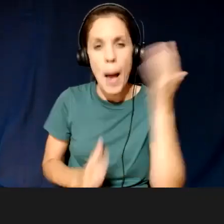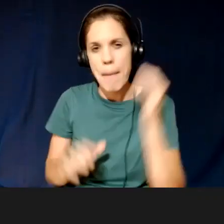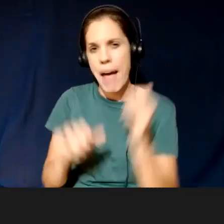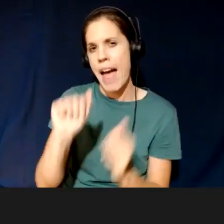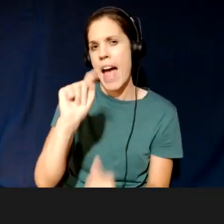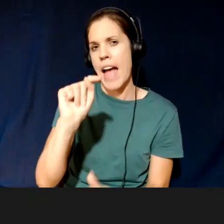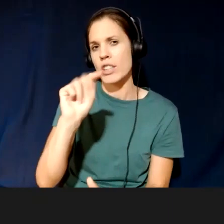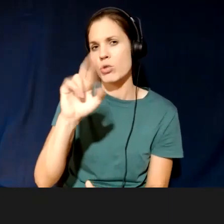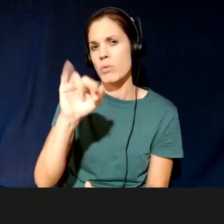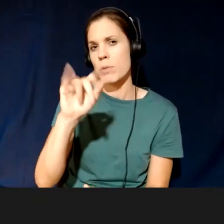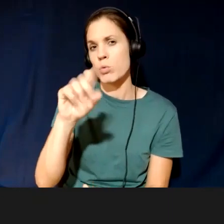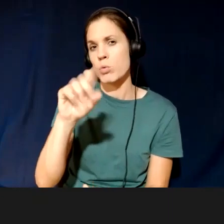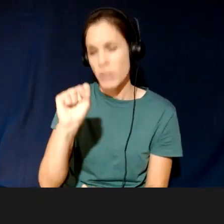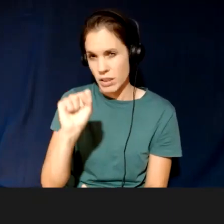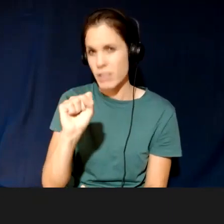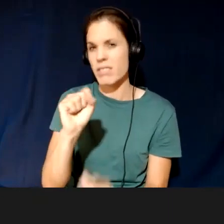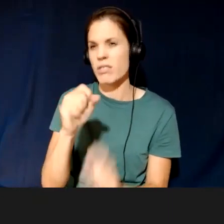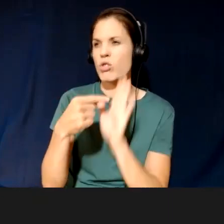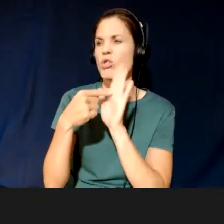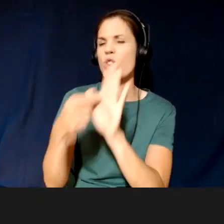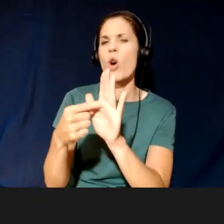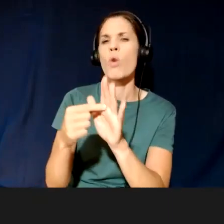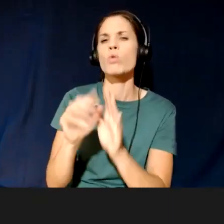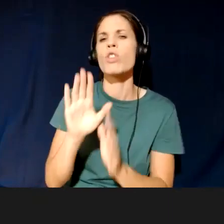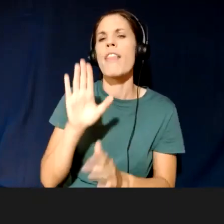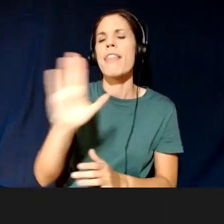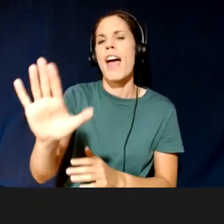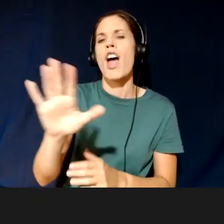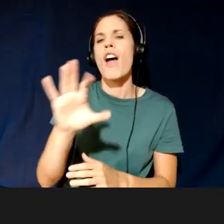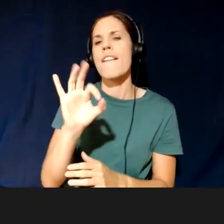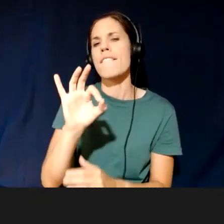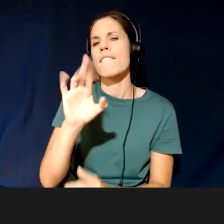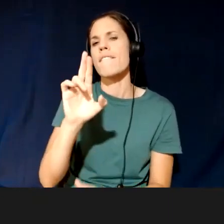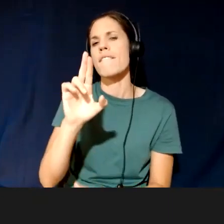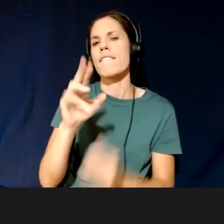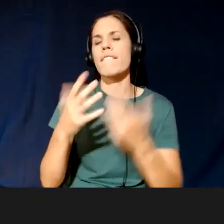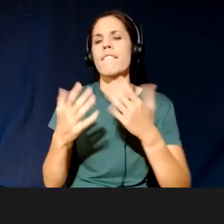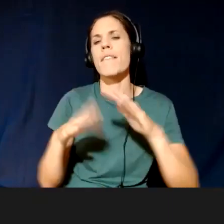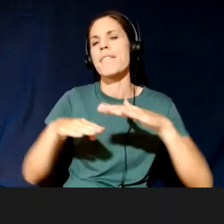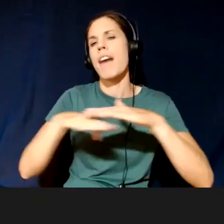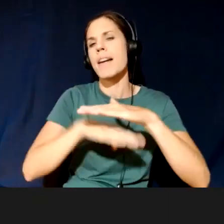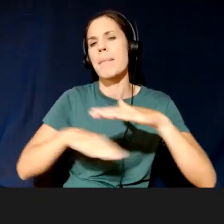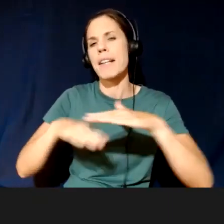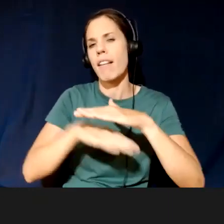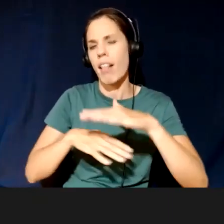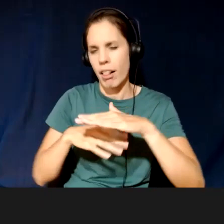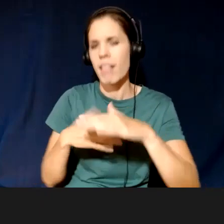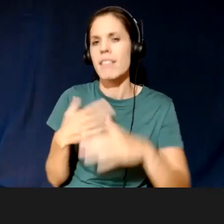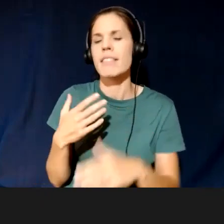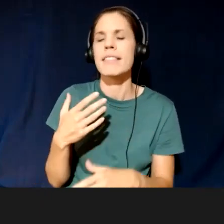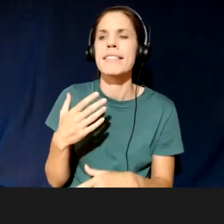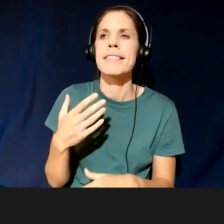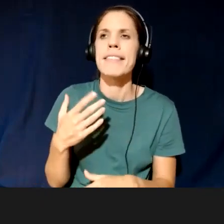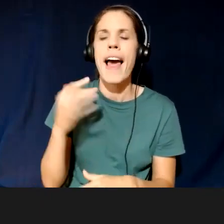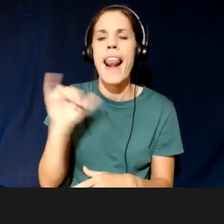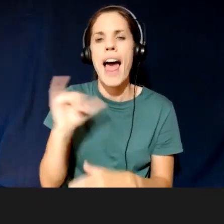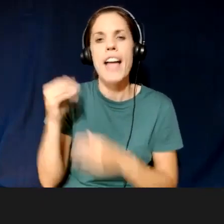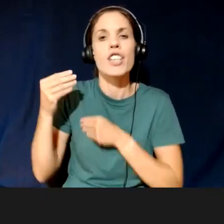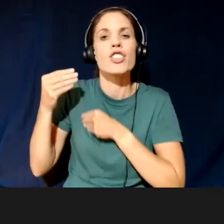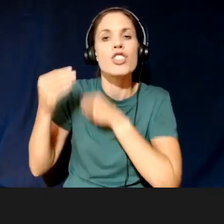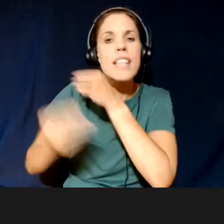it more accurately reflects their fundamental adaptive capacity. And that would be things like genetic